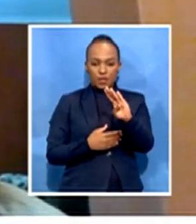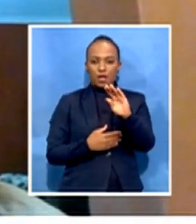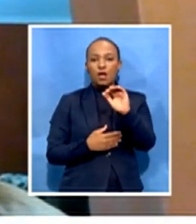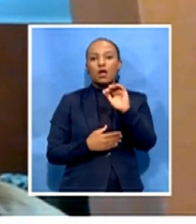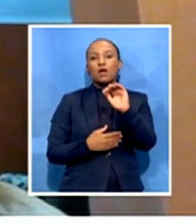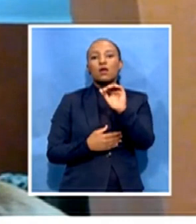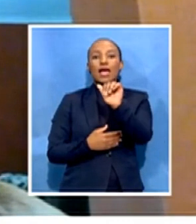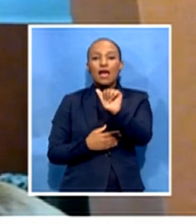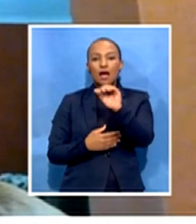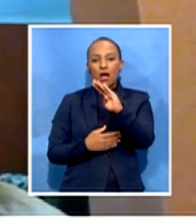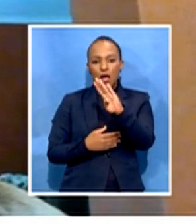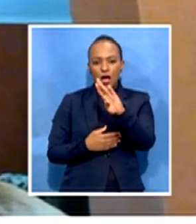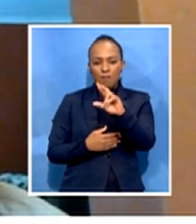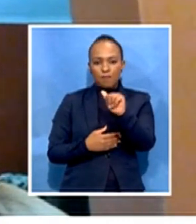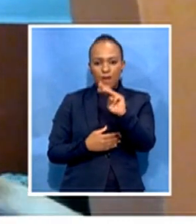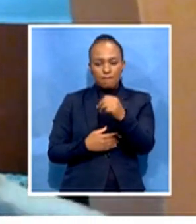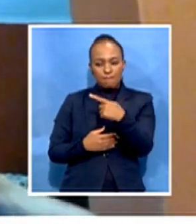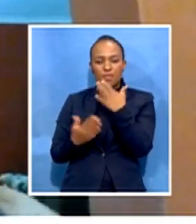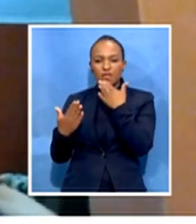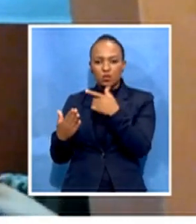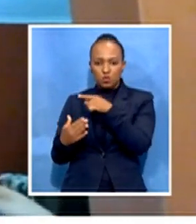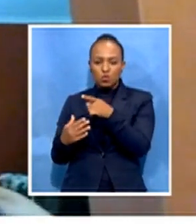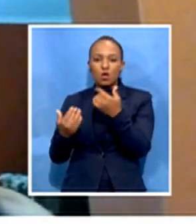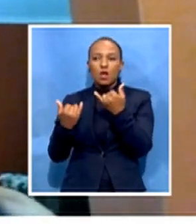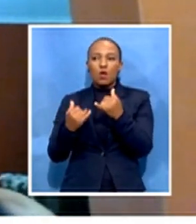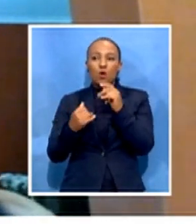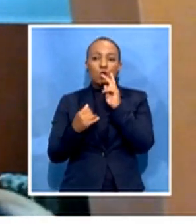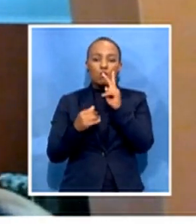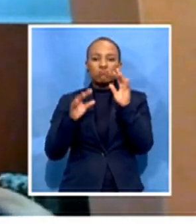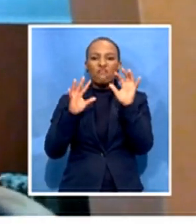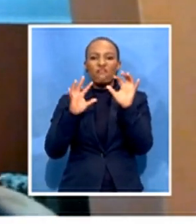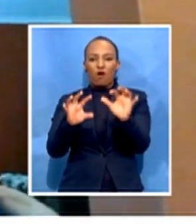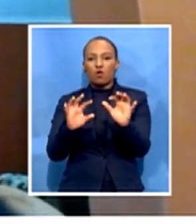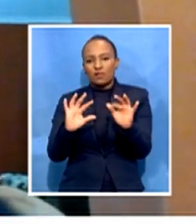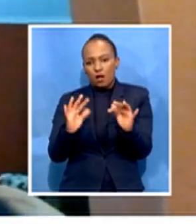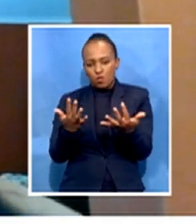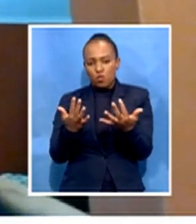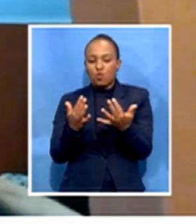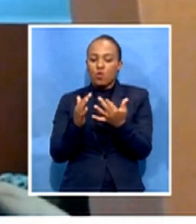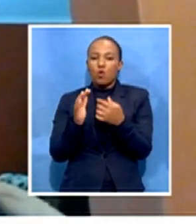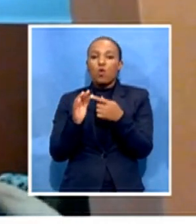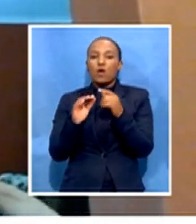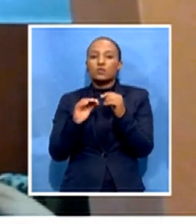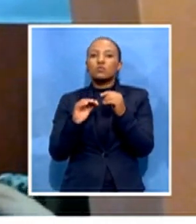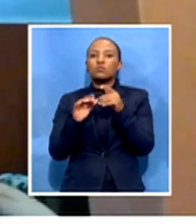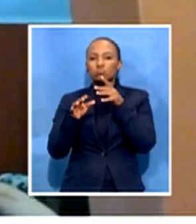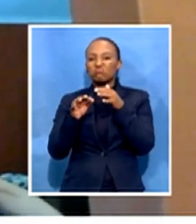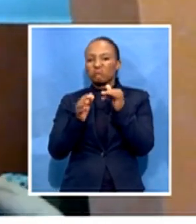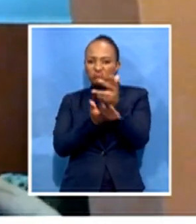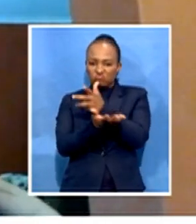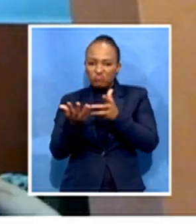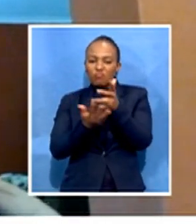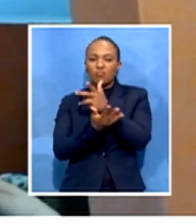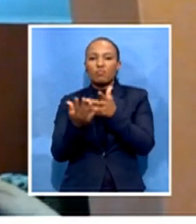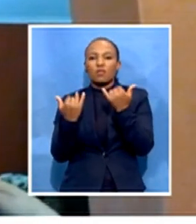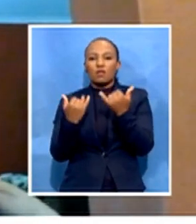question of enforcement, just by way of kind of introducing the conversation, we've got a very interesting comment off the bat